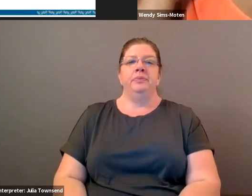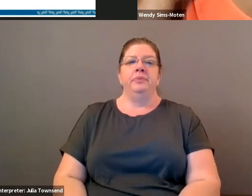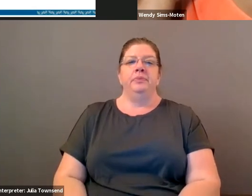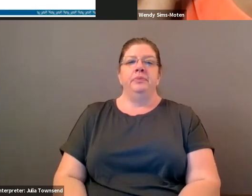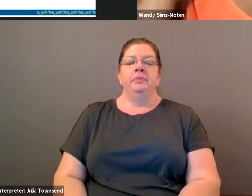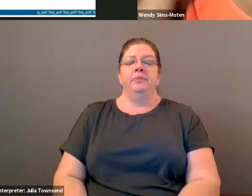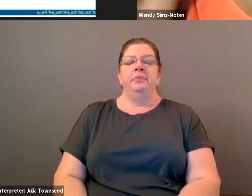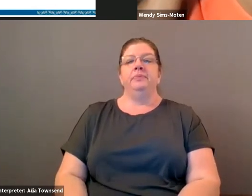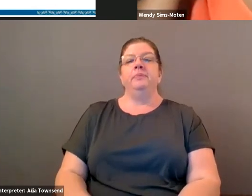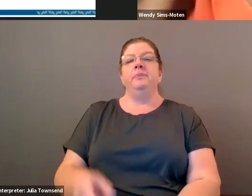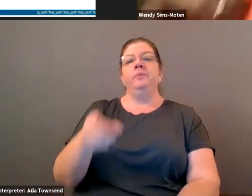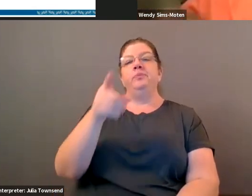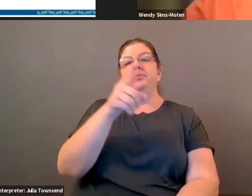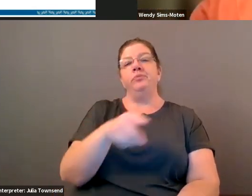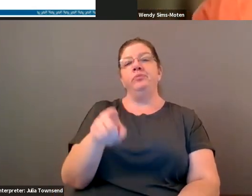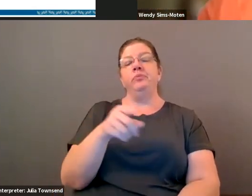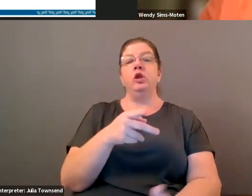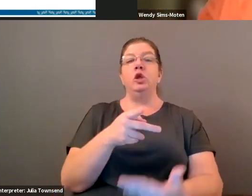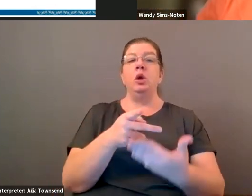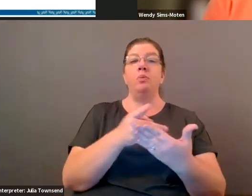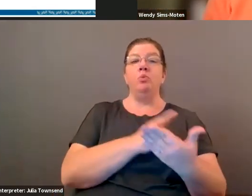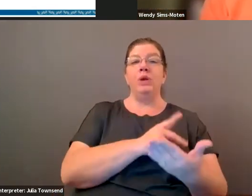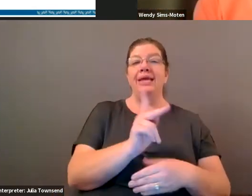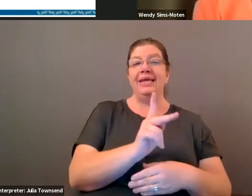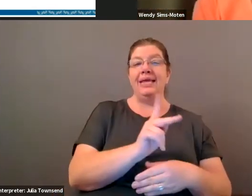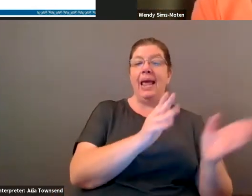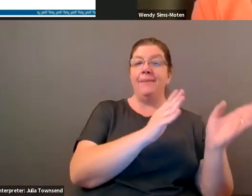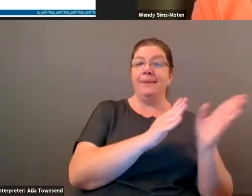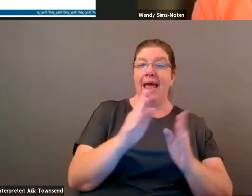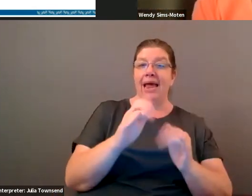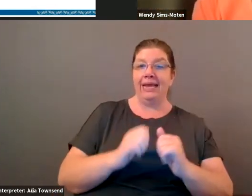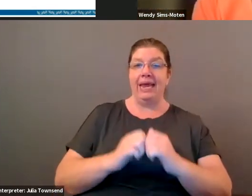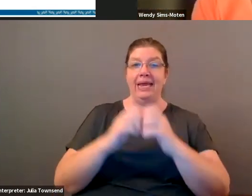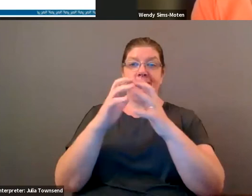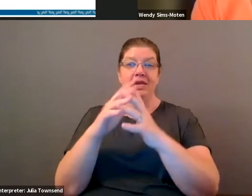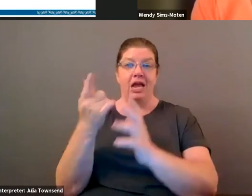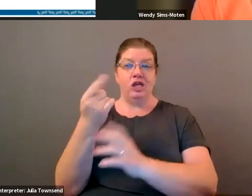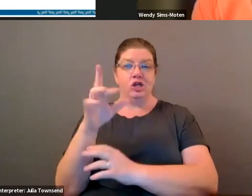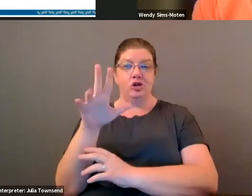This is pre-K planning and implementation grant. So